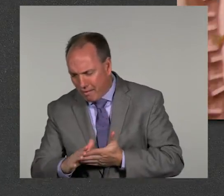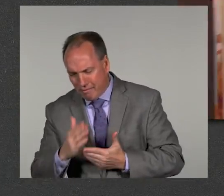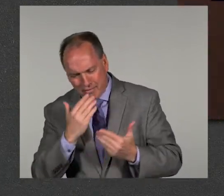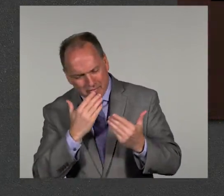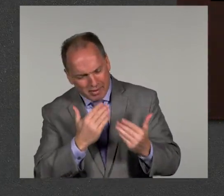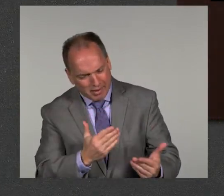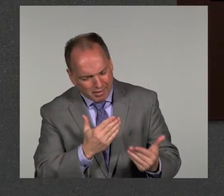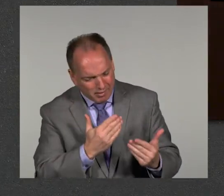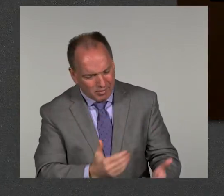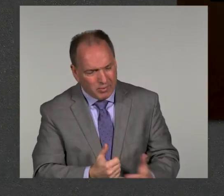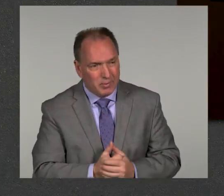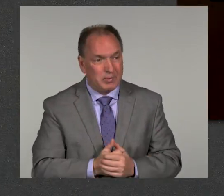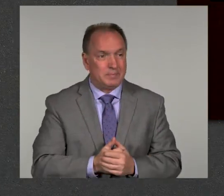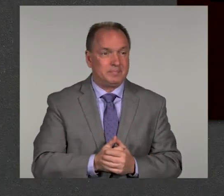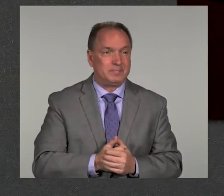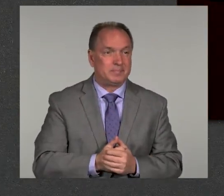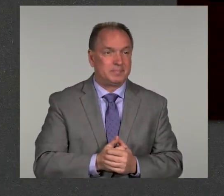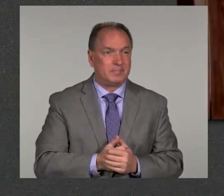Rabbit.